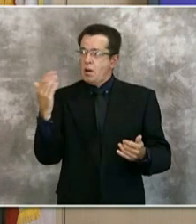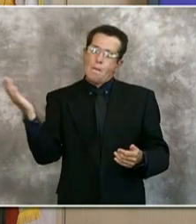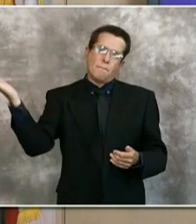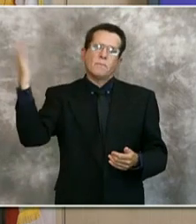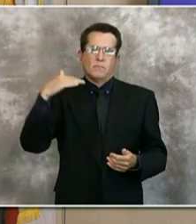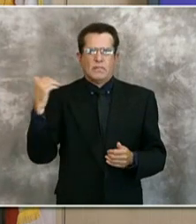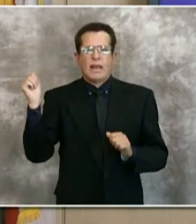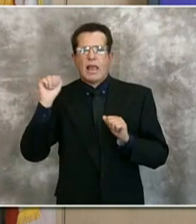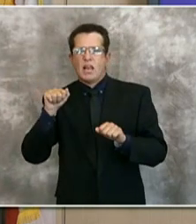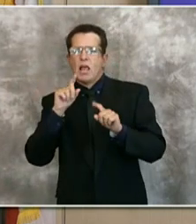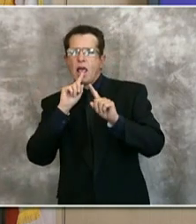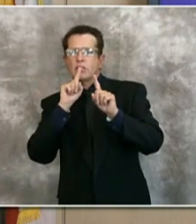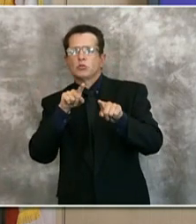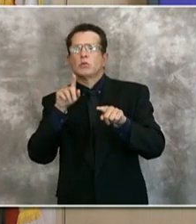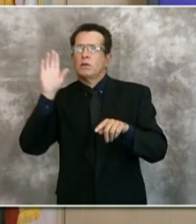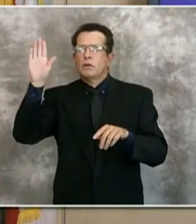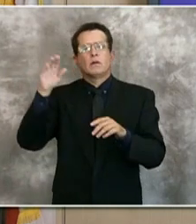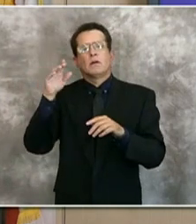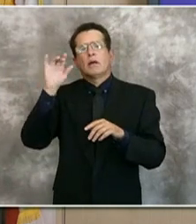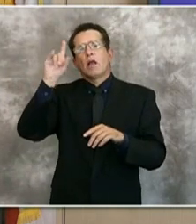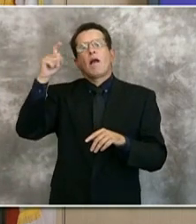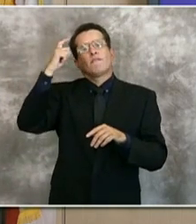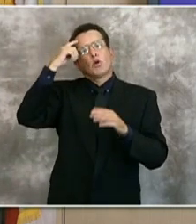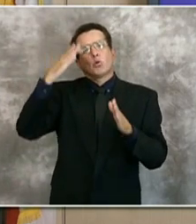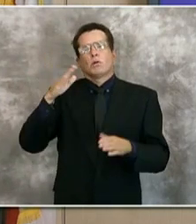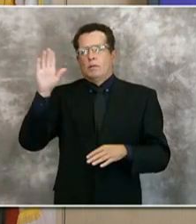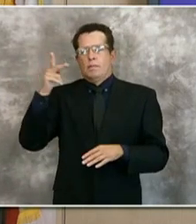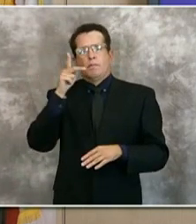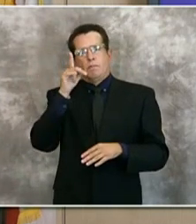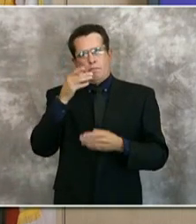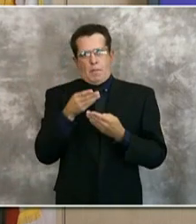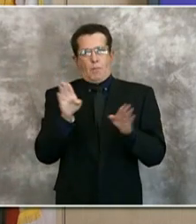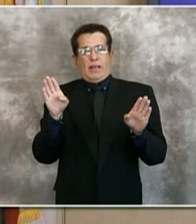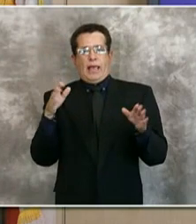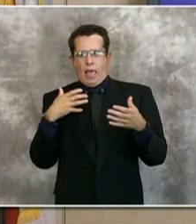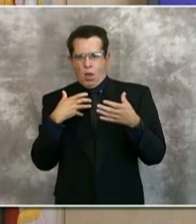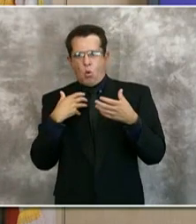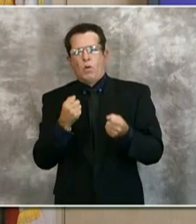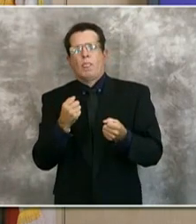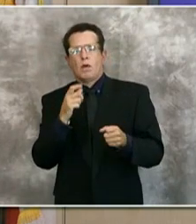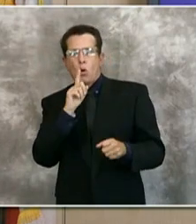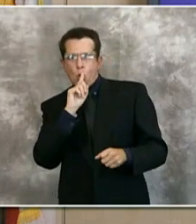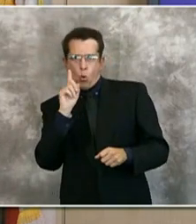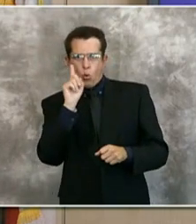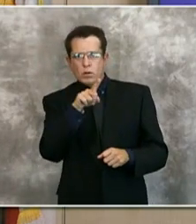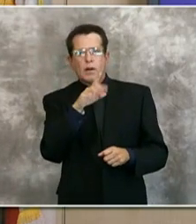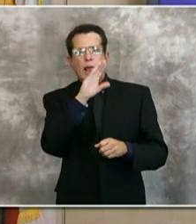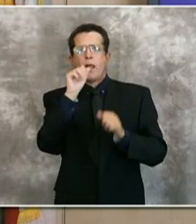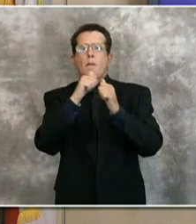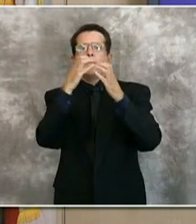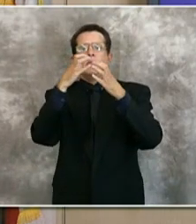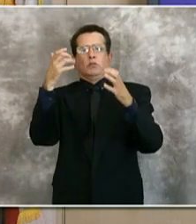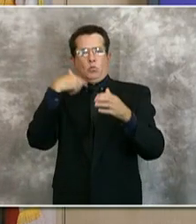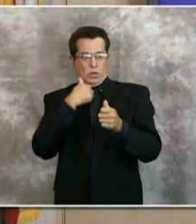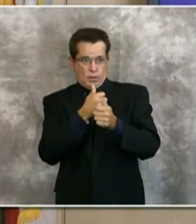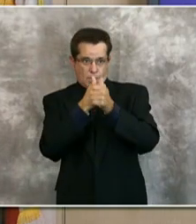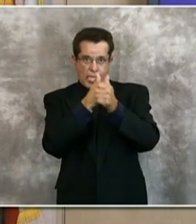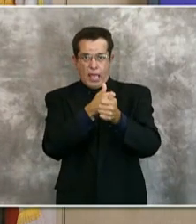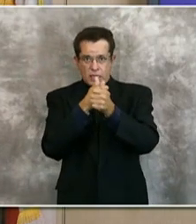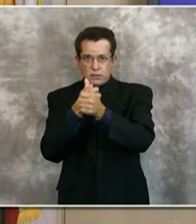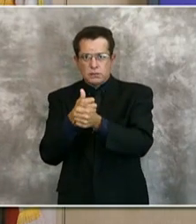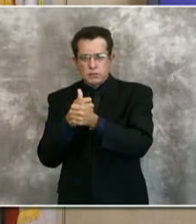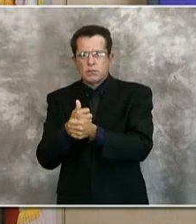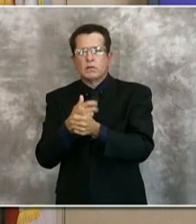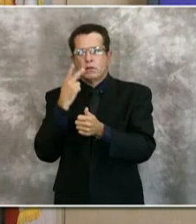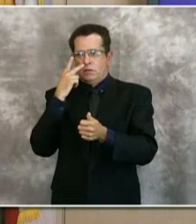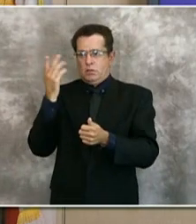It's in regards to the governor's public health orders and to the degree of compliance that we've seen as a result of some